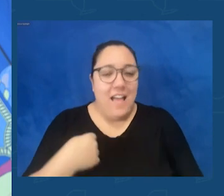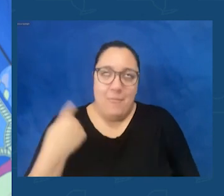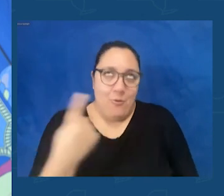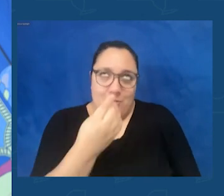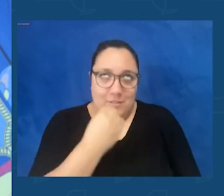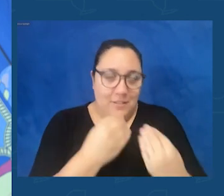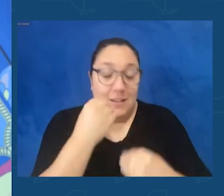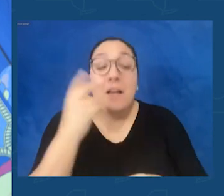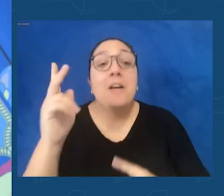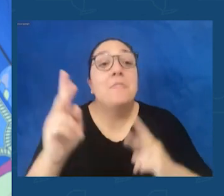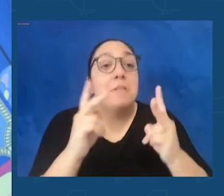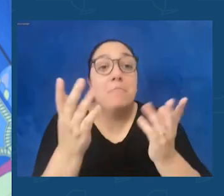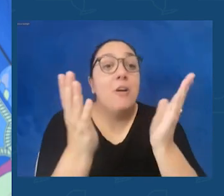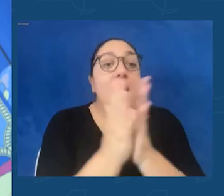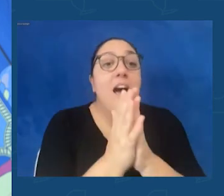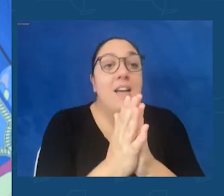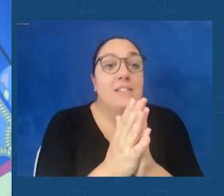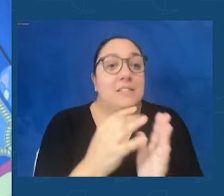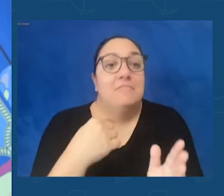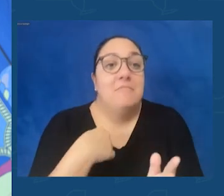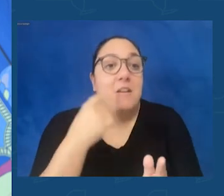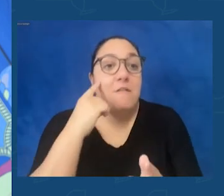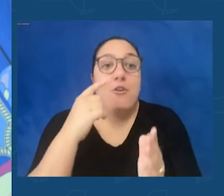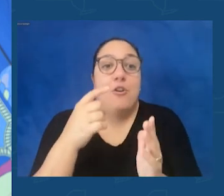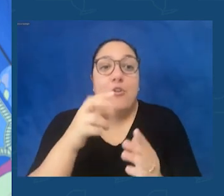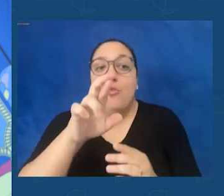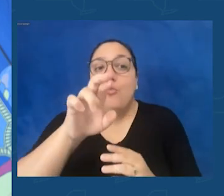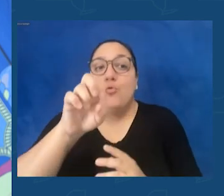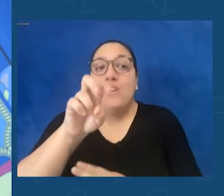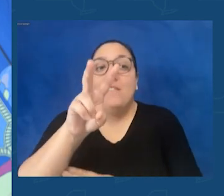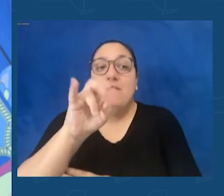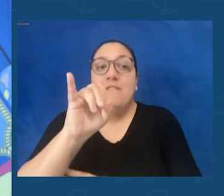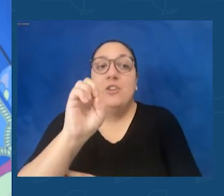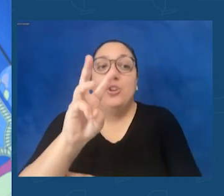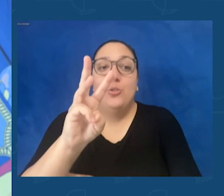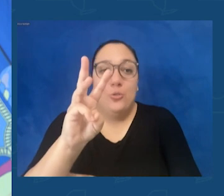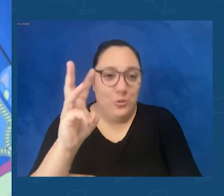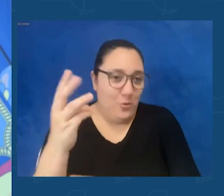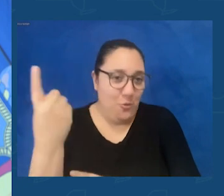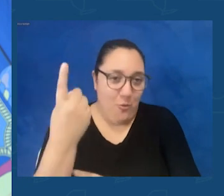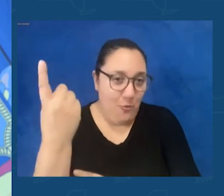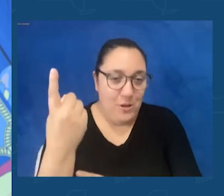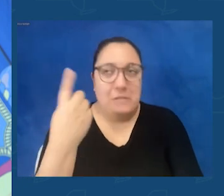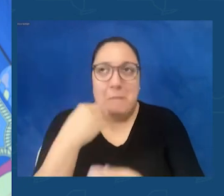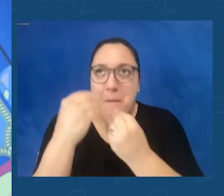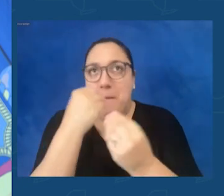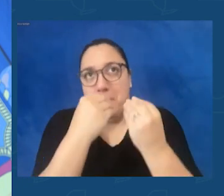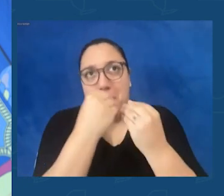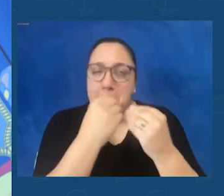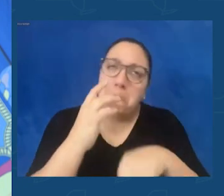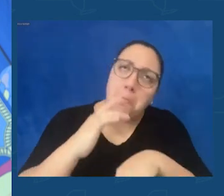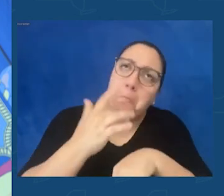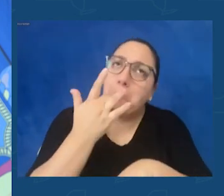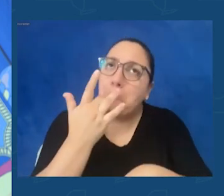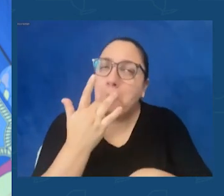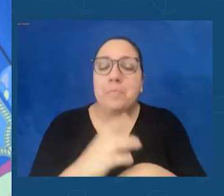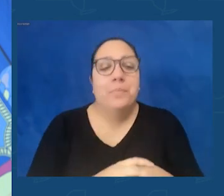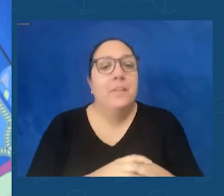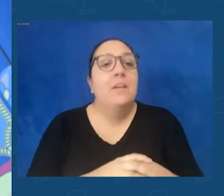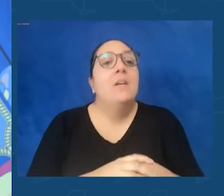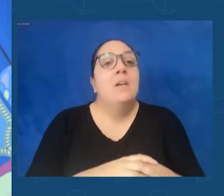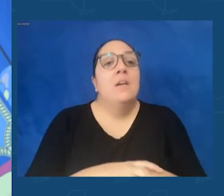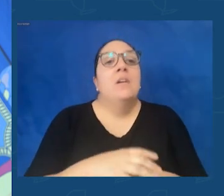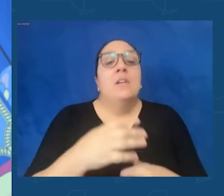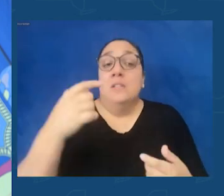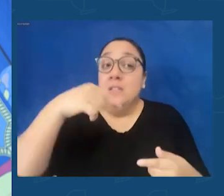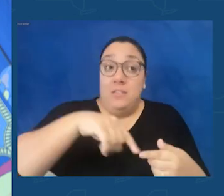reviews. I have to give them, you know, candid answers. But these small communities are huge economic drivers for us as well, and that's why the New York Forward program makes